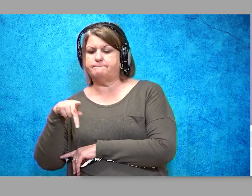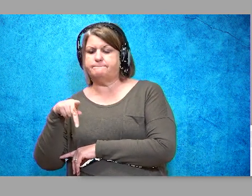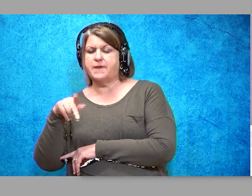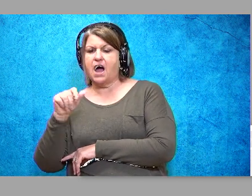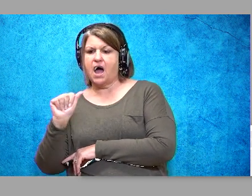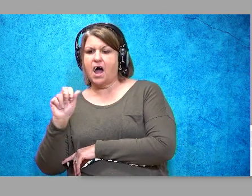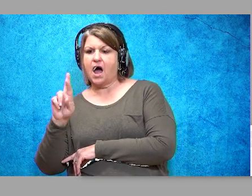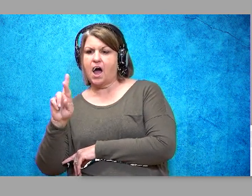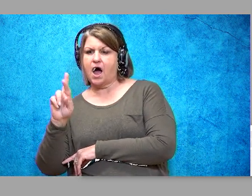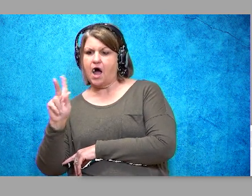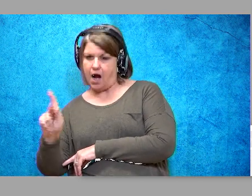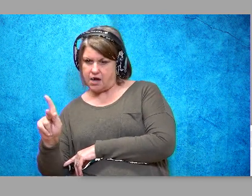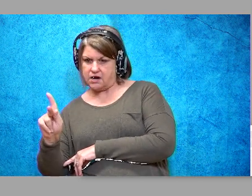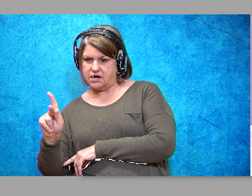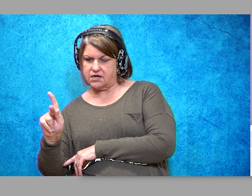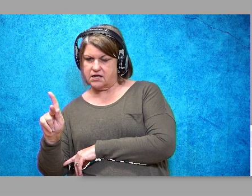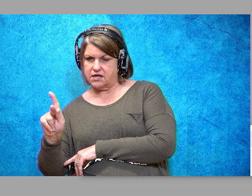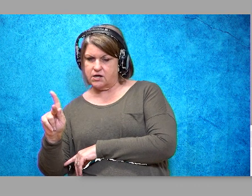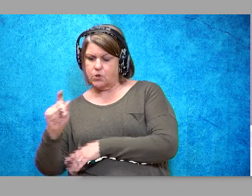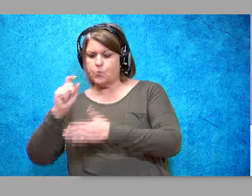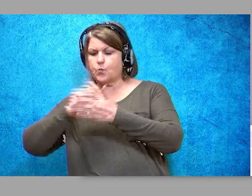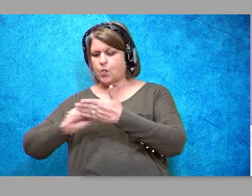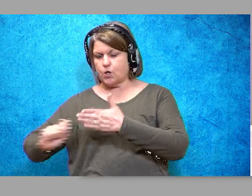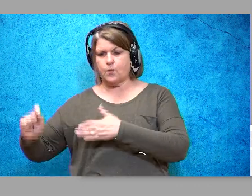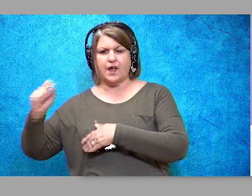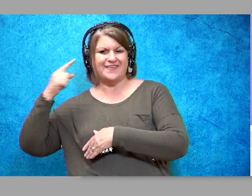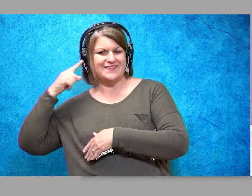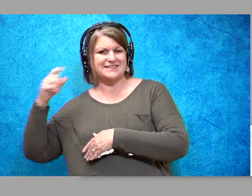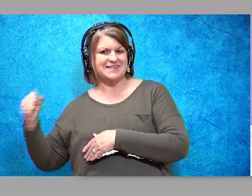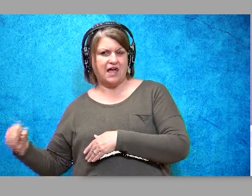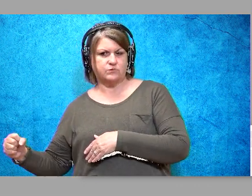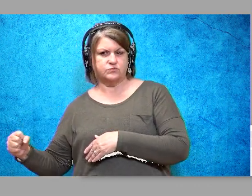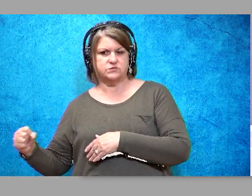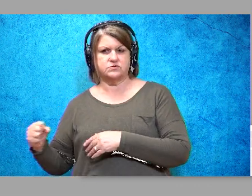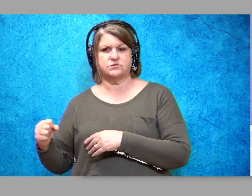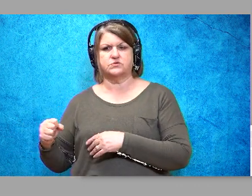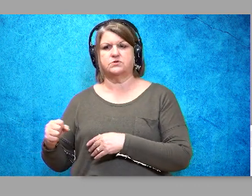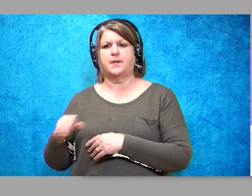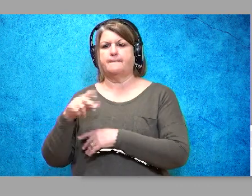Ark. Let's write the sounds we hear in park.